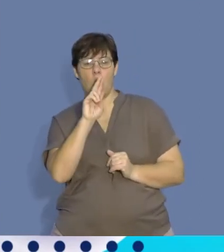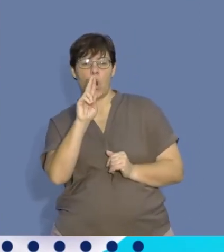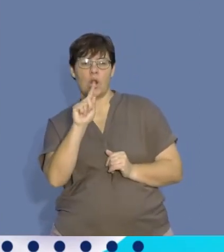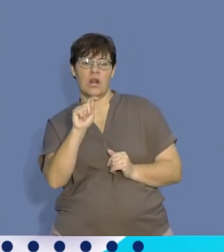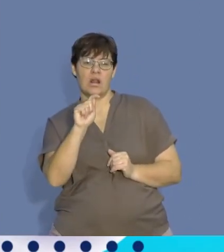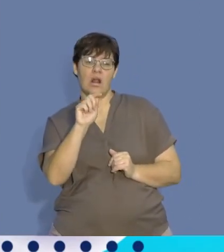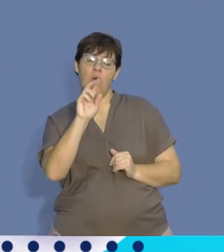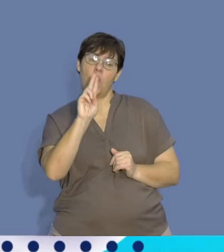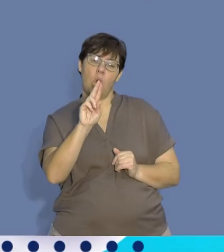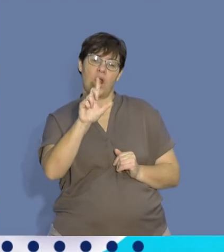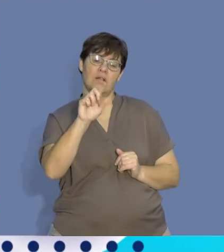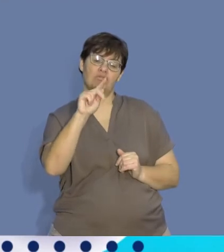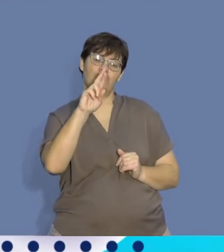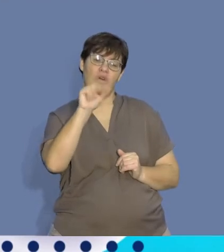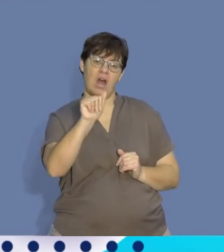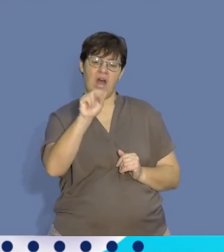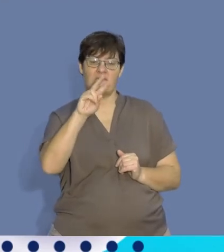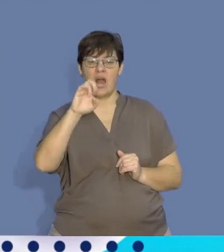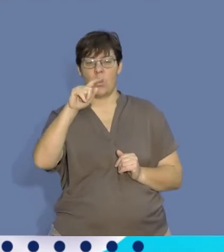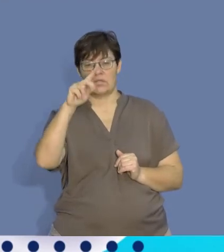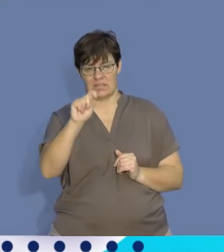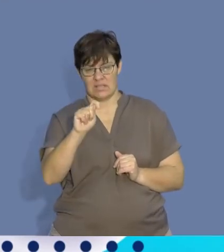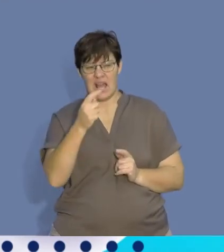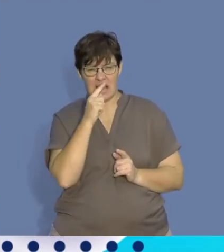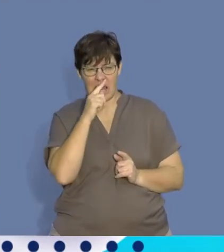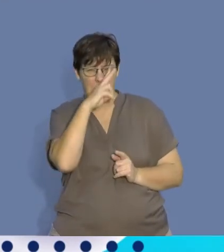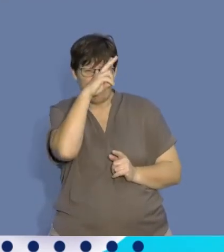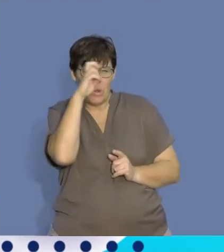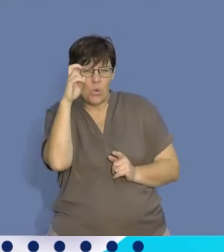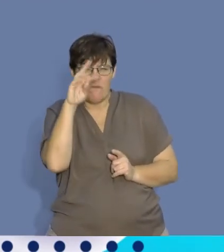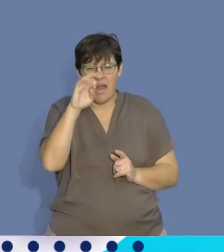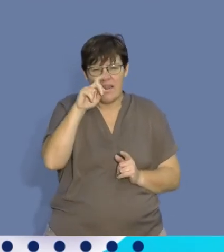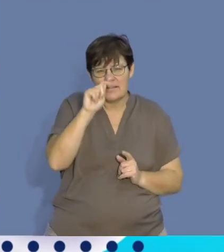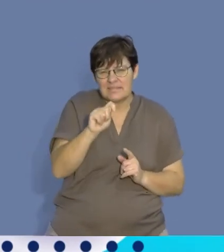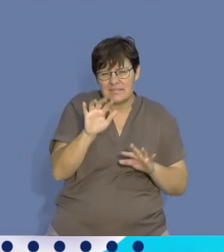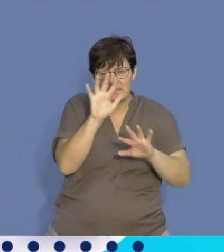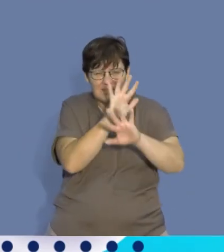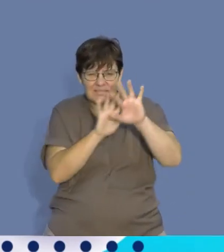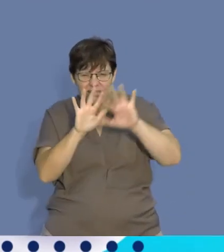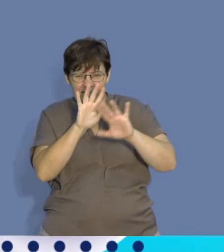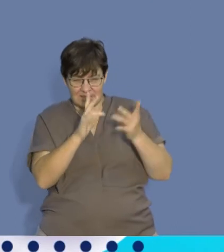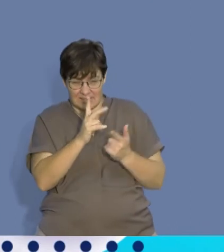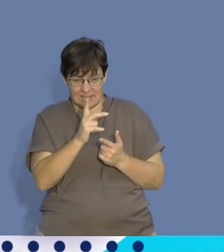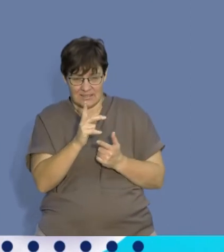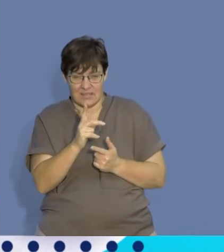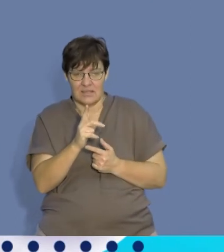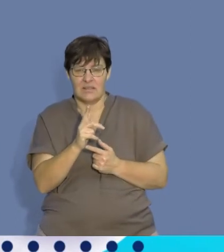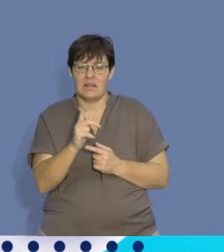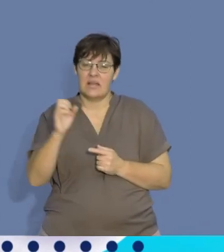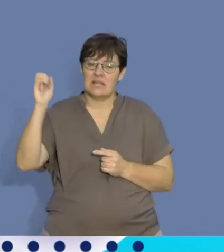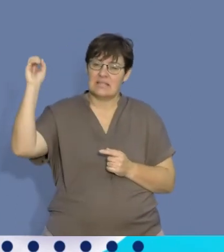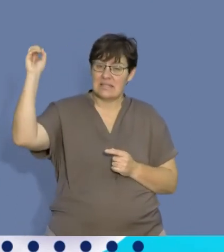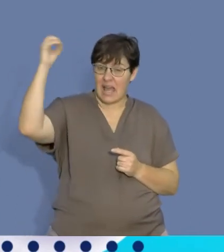can see it with black lights, it's got that violet-y blue hue to it, color to it. The sun gives